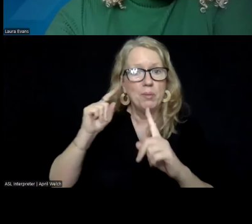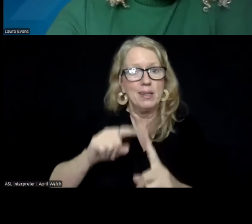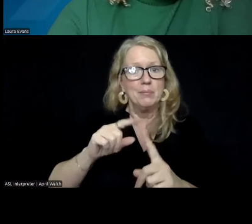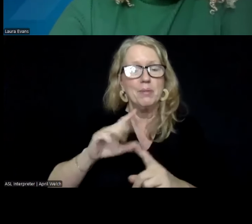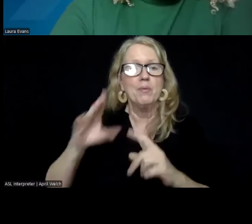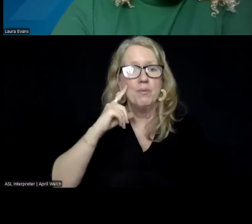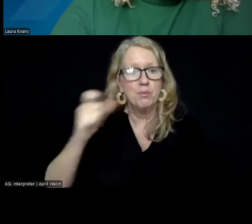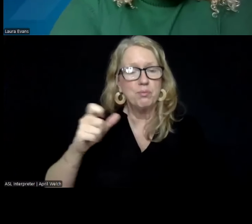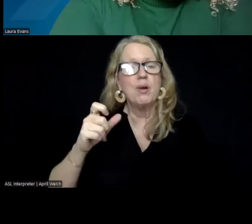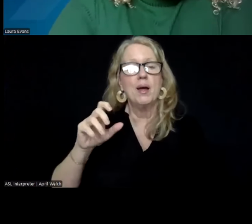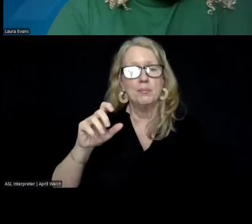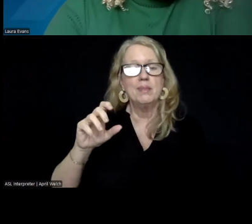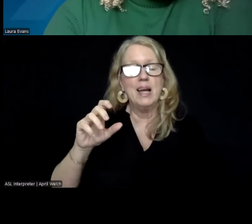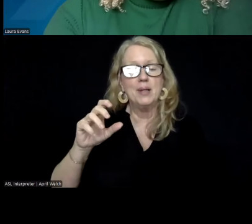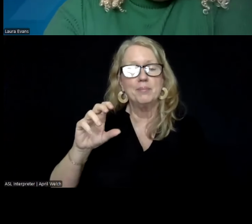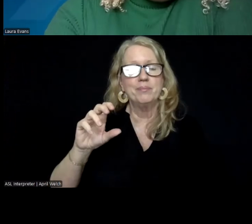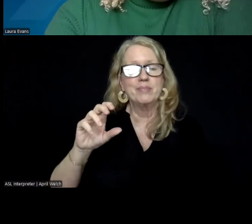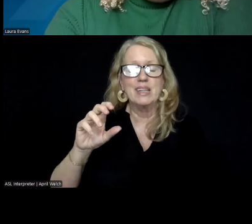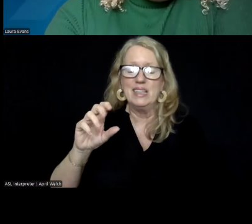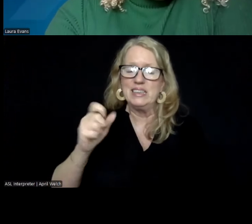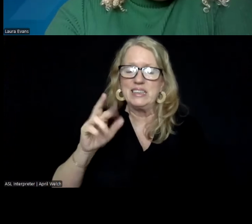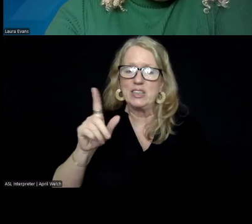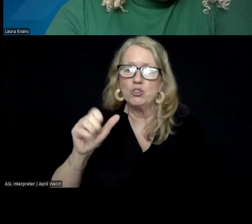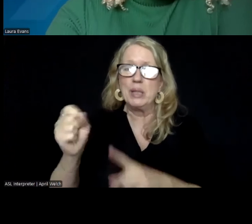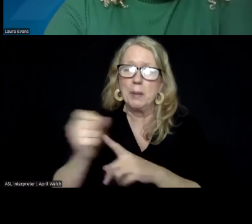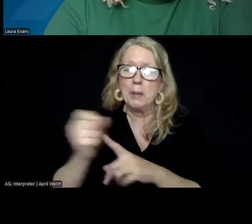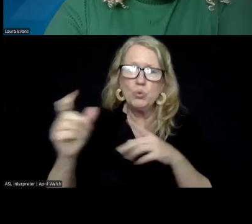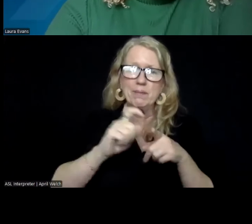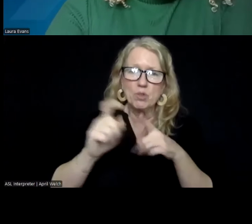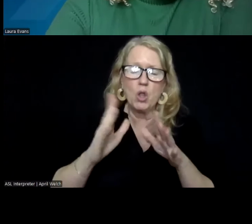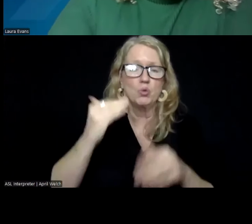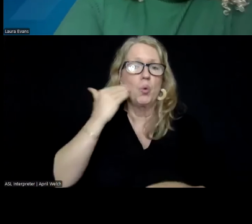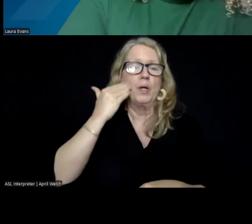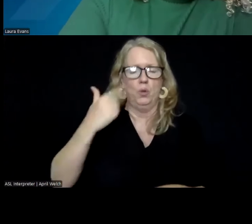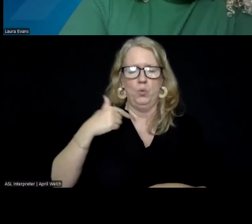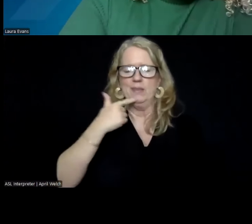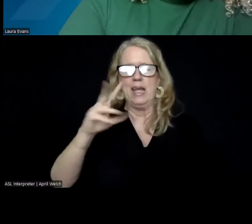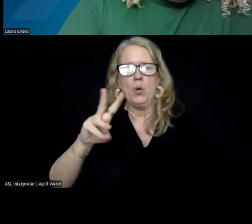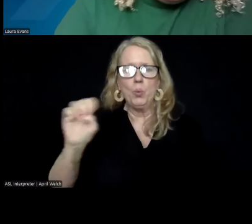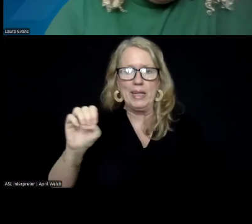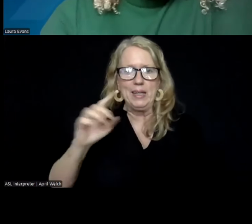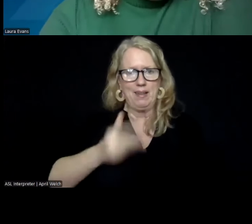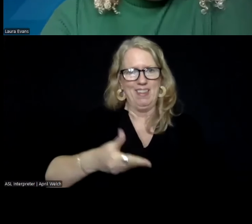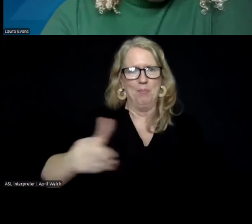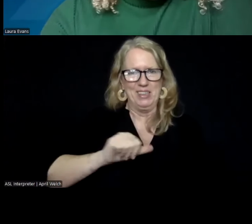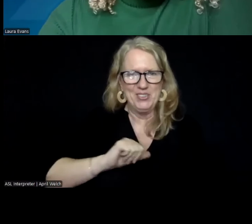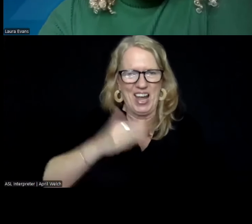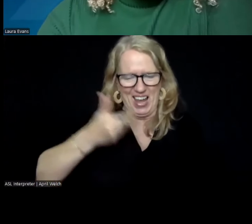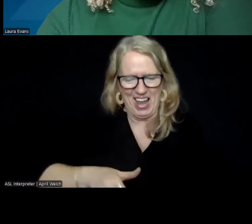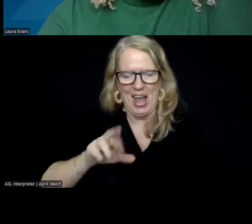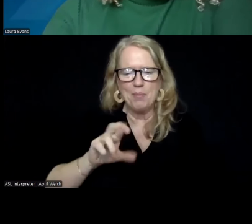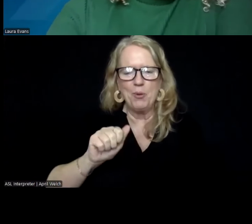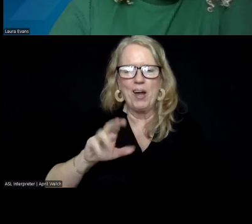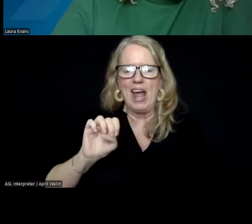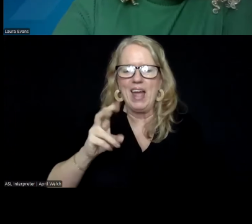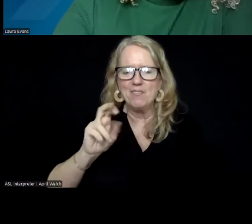abusive callers. So this is something that we are aware of. And when I say we, let me introduce myself. I'm Laura Evans, and